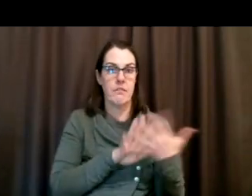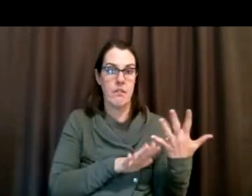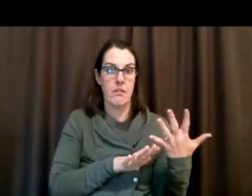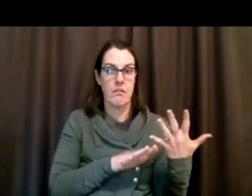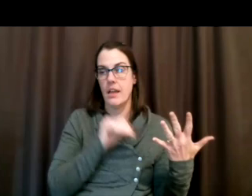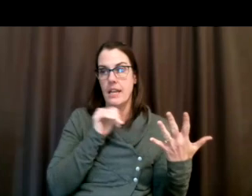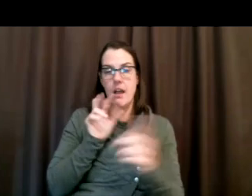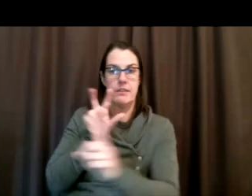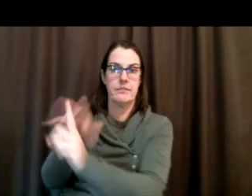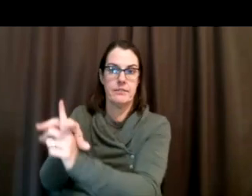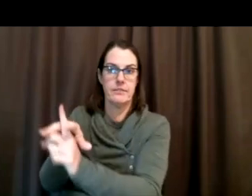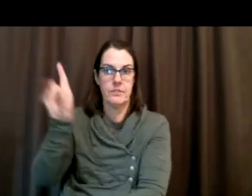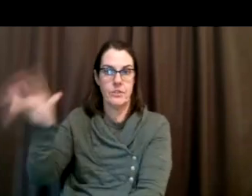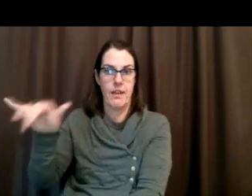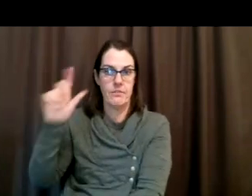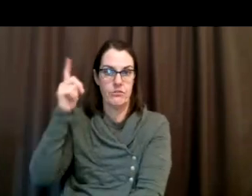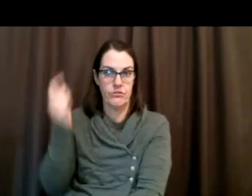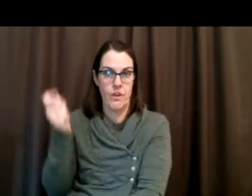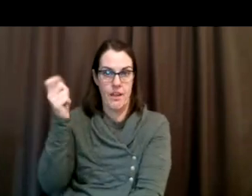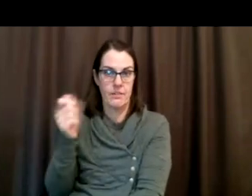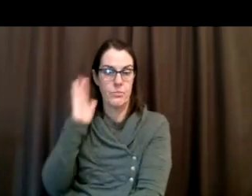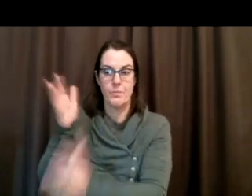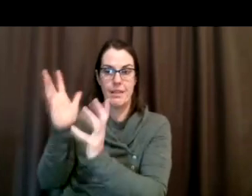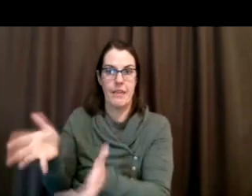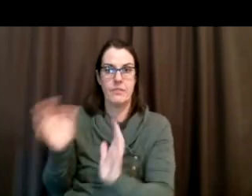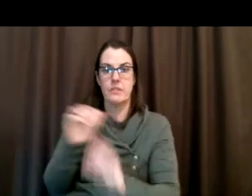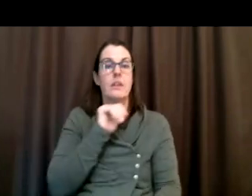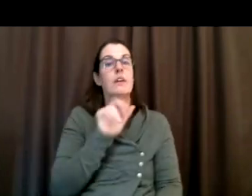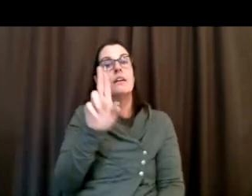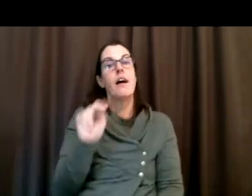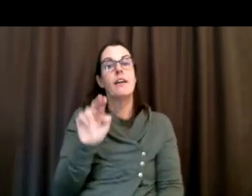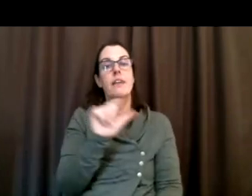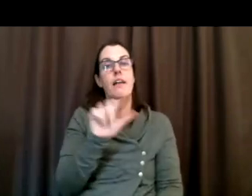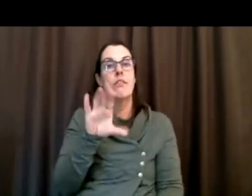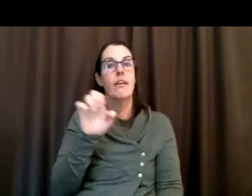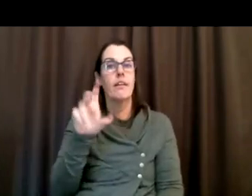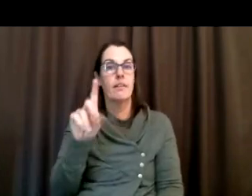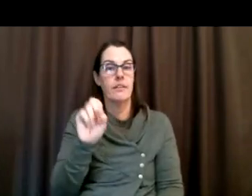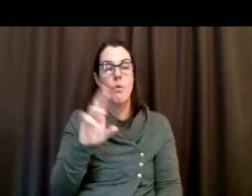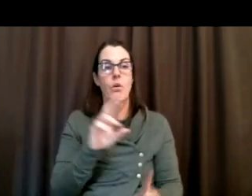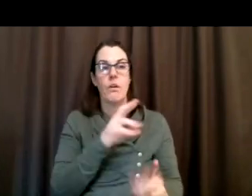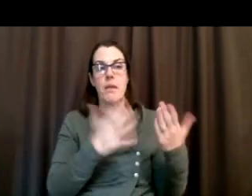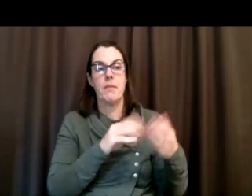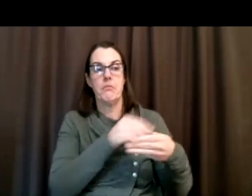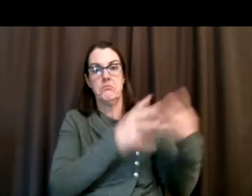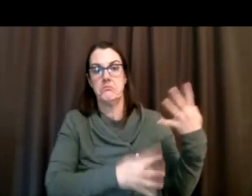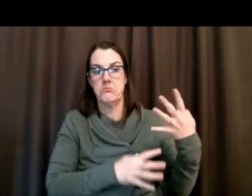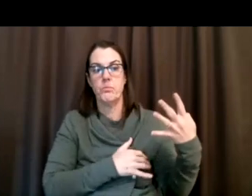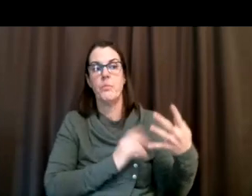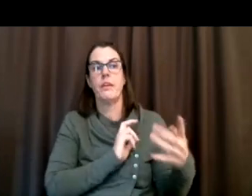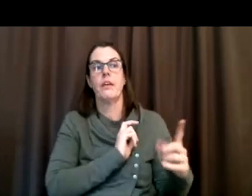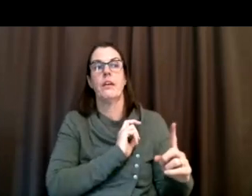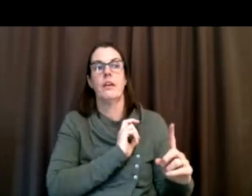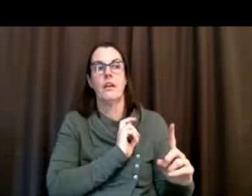be assigned to that grant. It'll just be left as unallocated, or it'll be allocated to another grant if applicable.